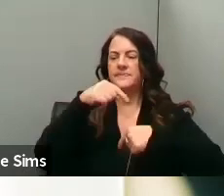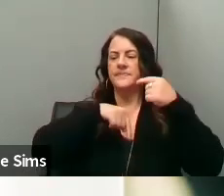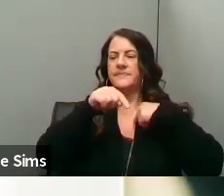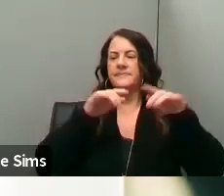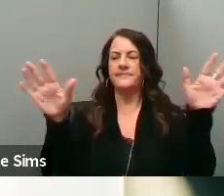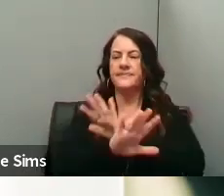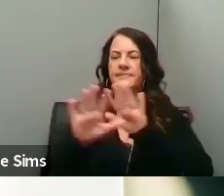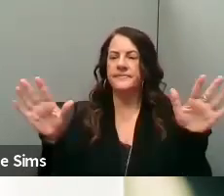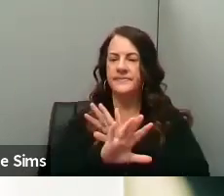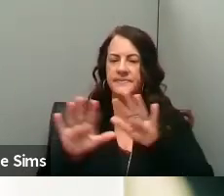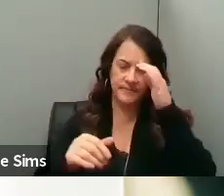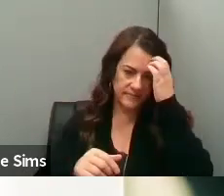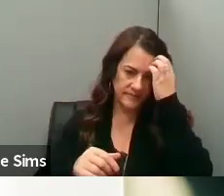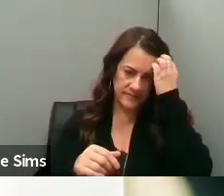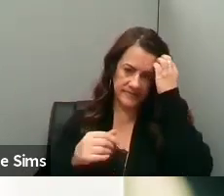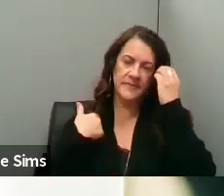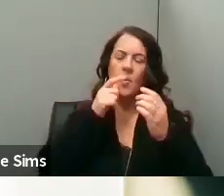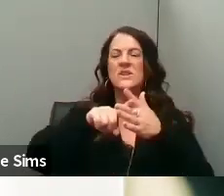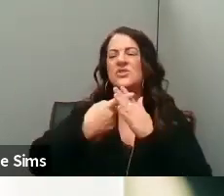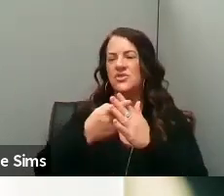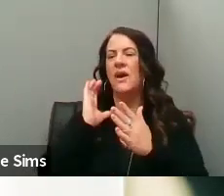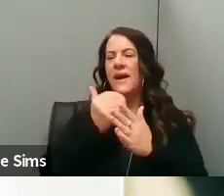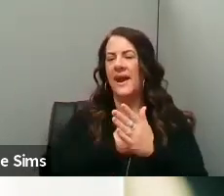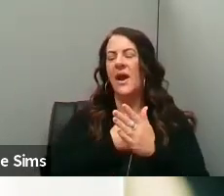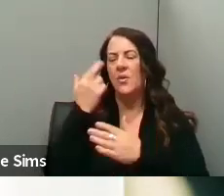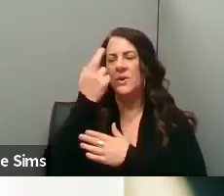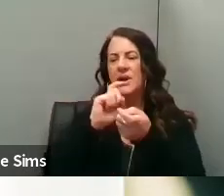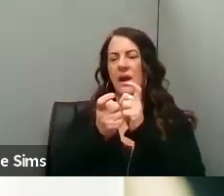further ado, we'll begin our session on reasonable accommodations.